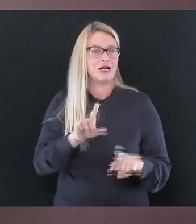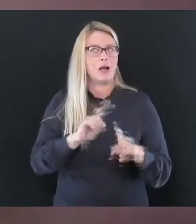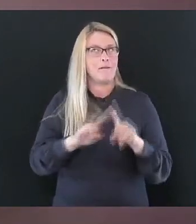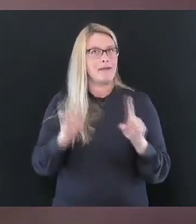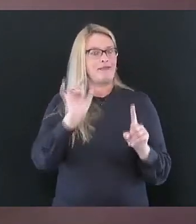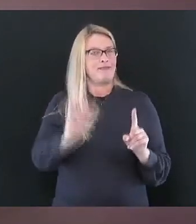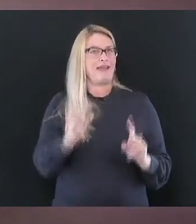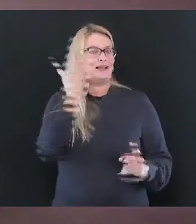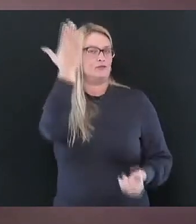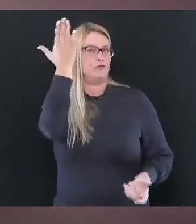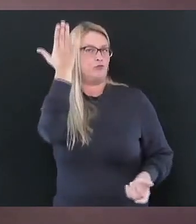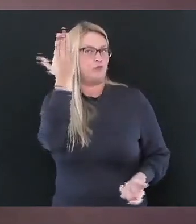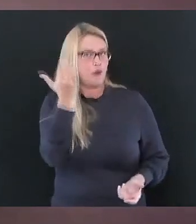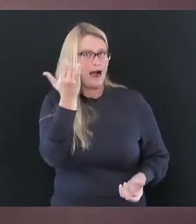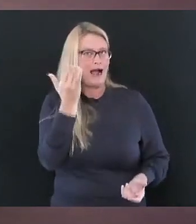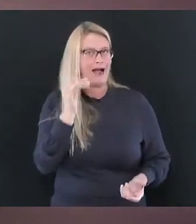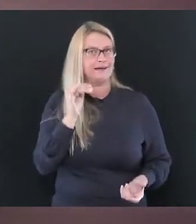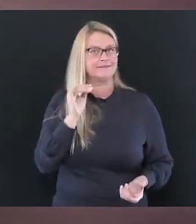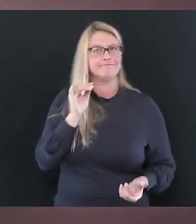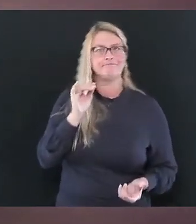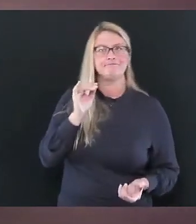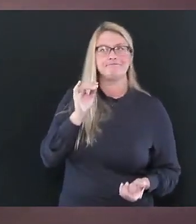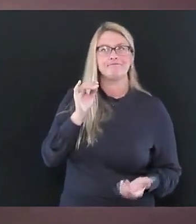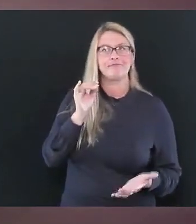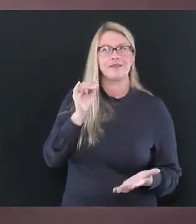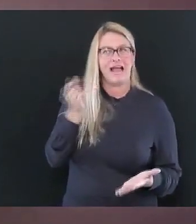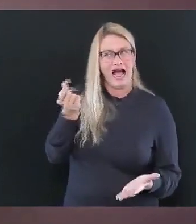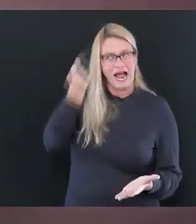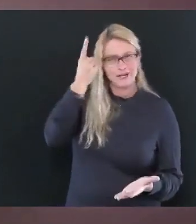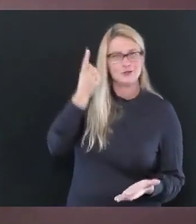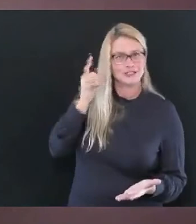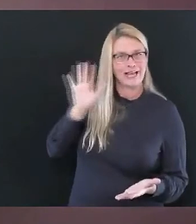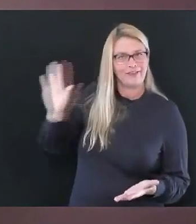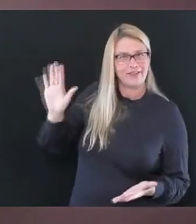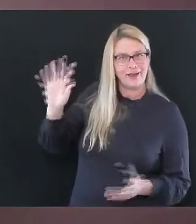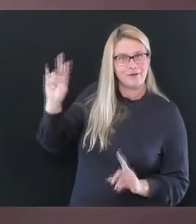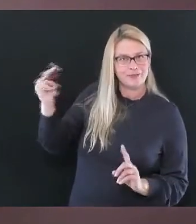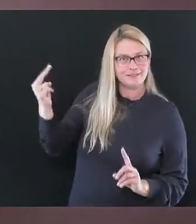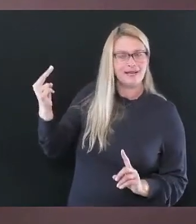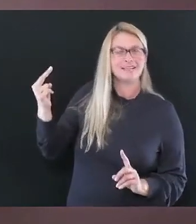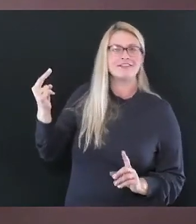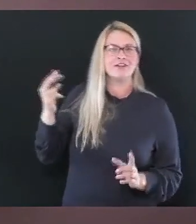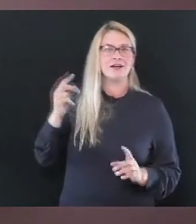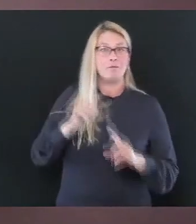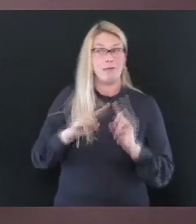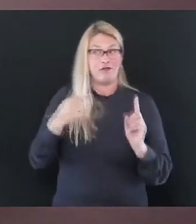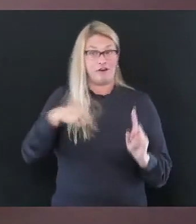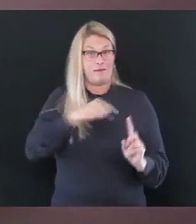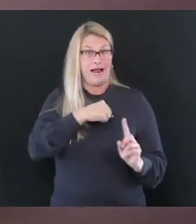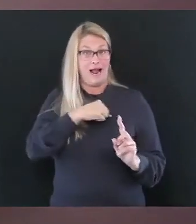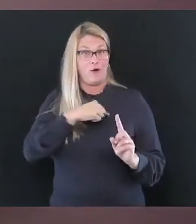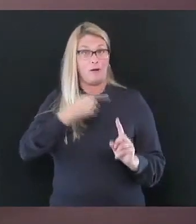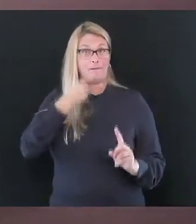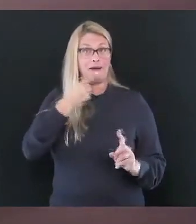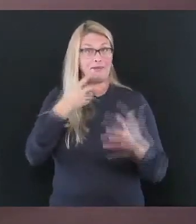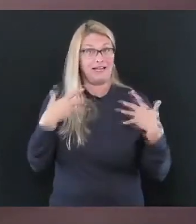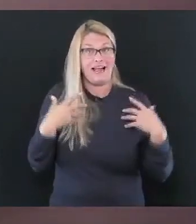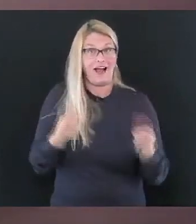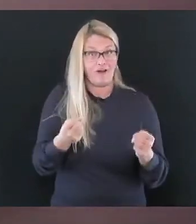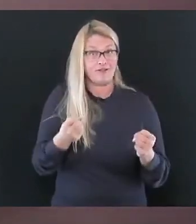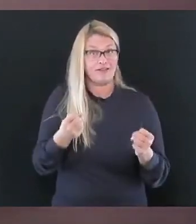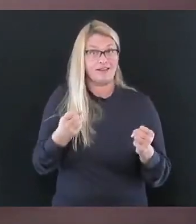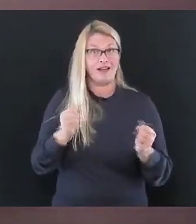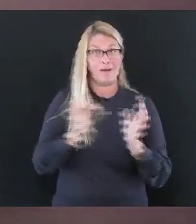inspiration that the reader is giving. And I understand that from a human nature standpoint, but from a medical public health standpoint,